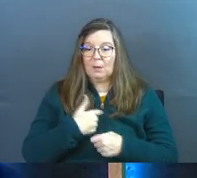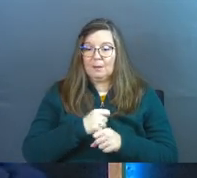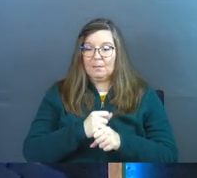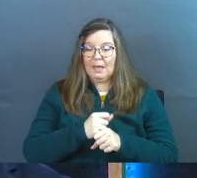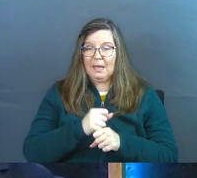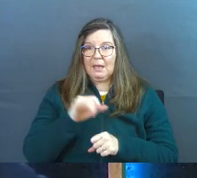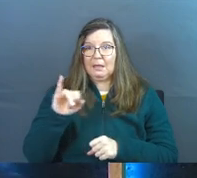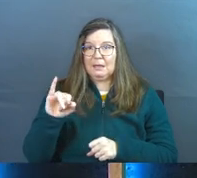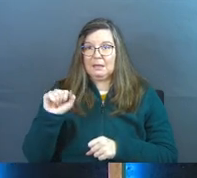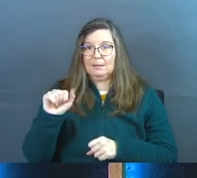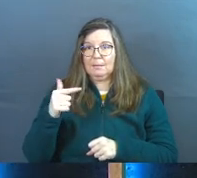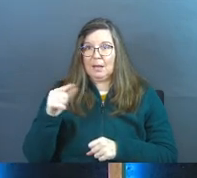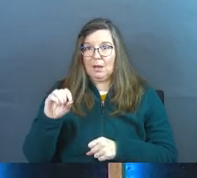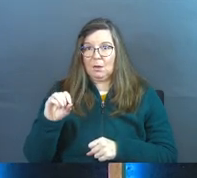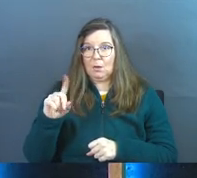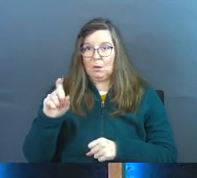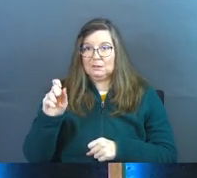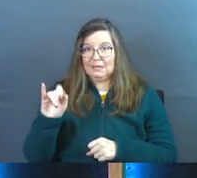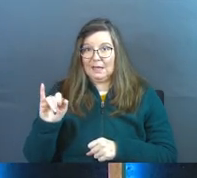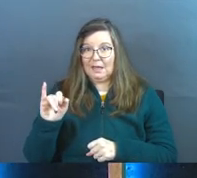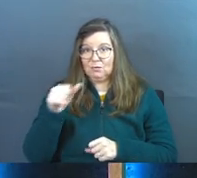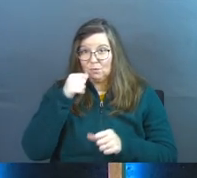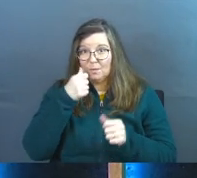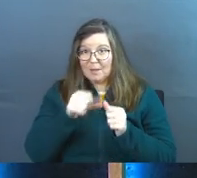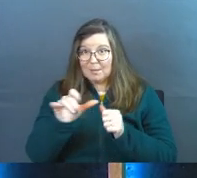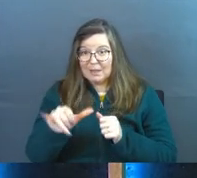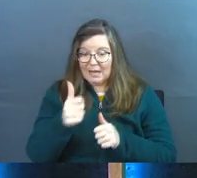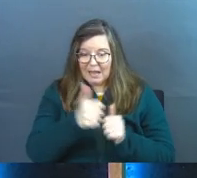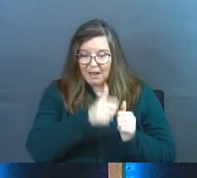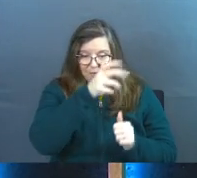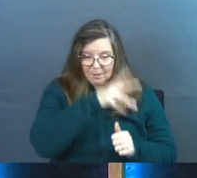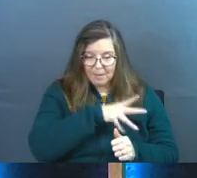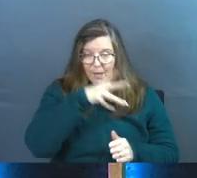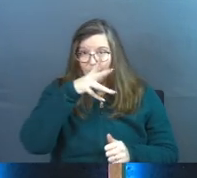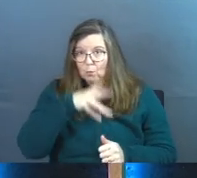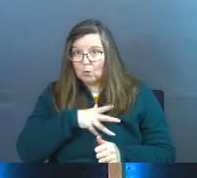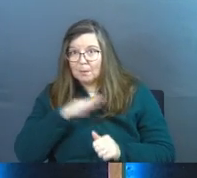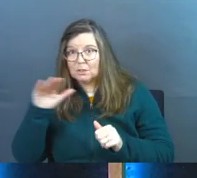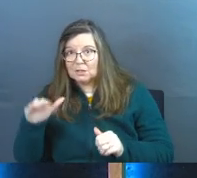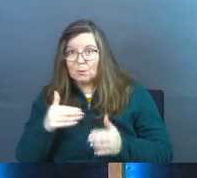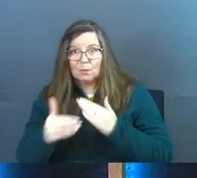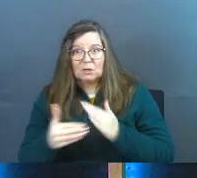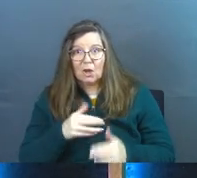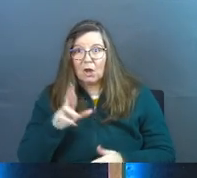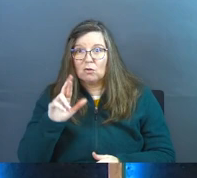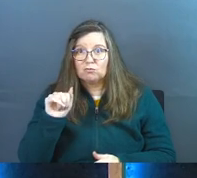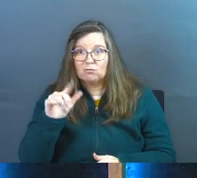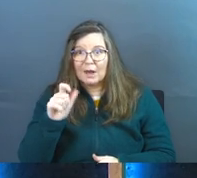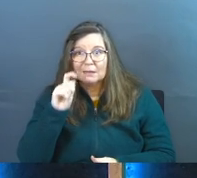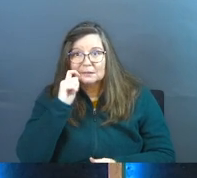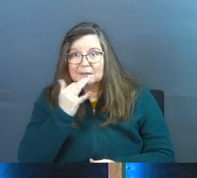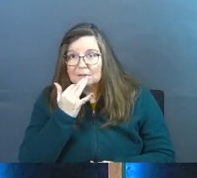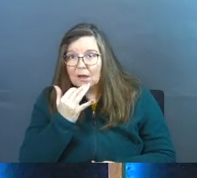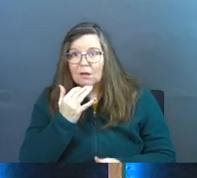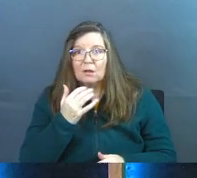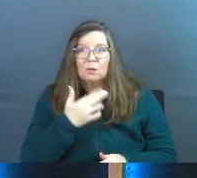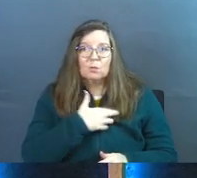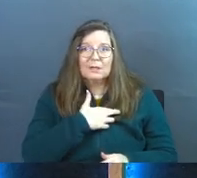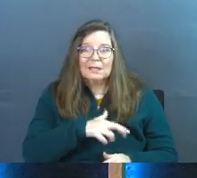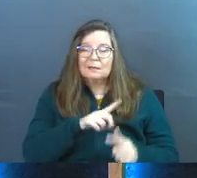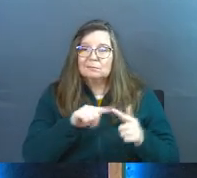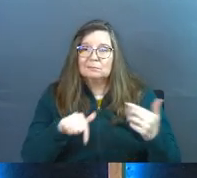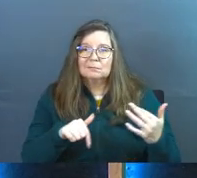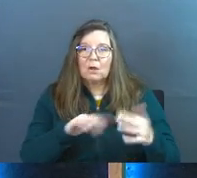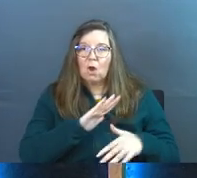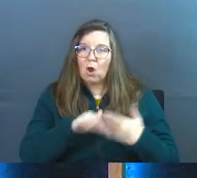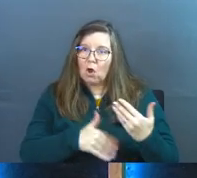made with the Imago Dei. Do you remember that? And that every man, woman, child, regardless of race, religion, anything, they are all made with